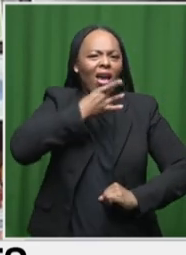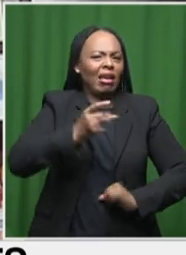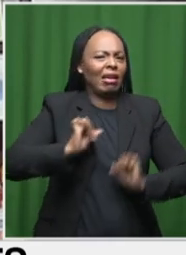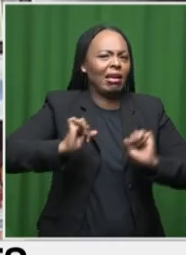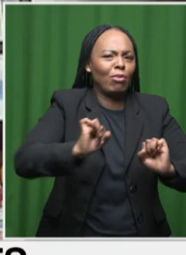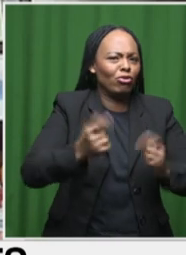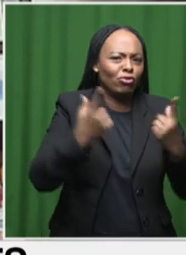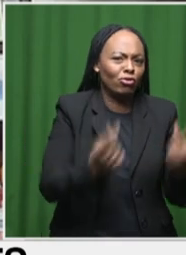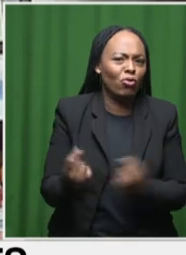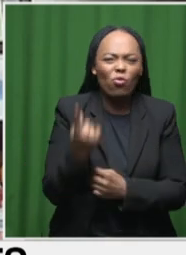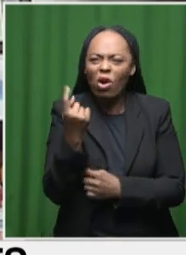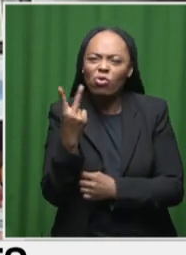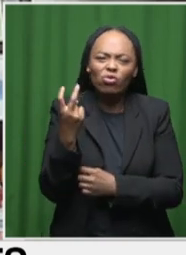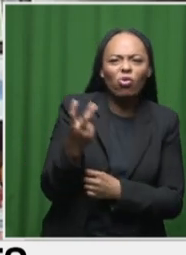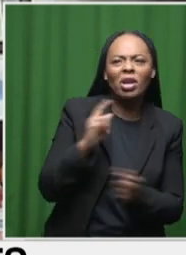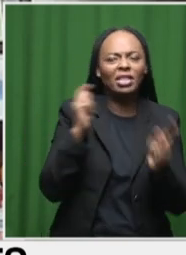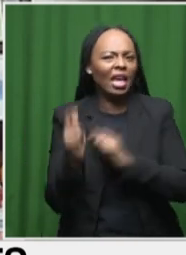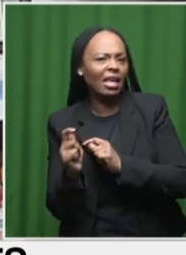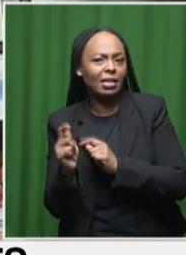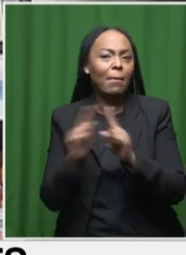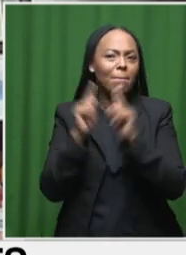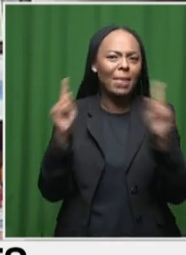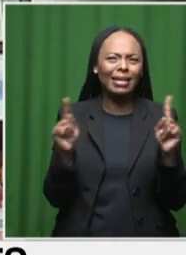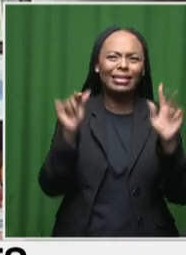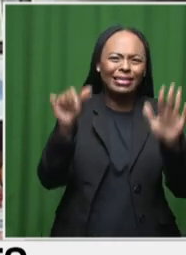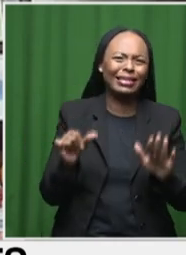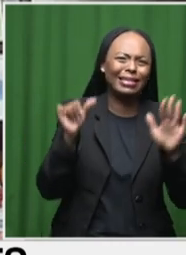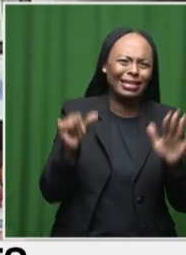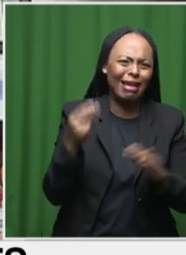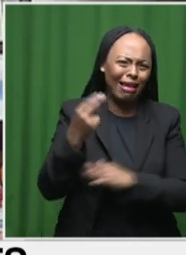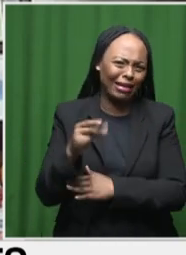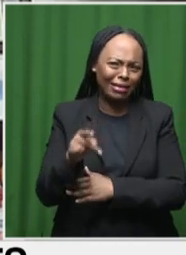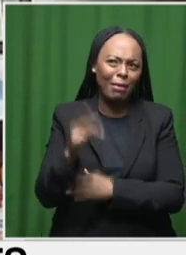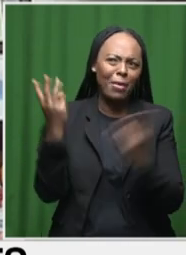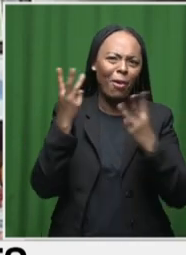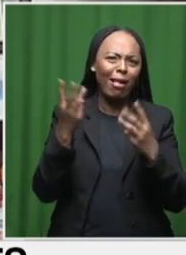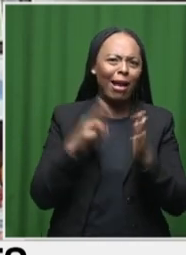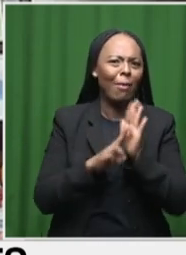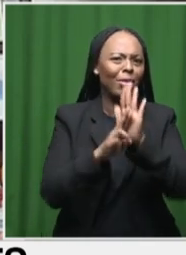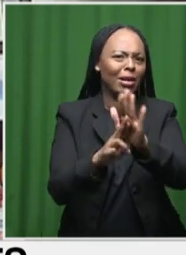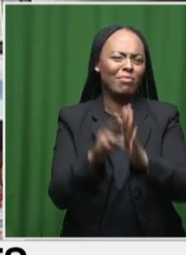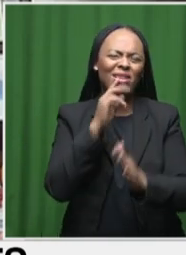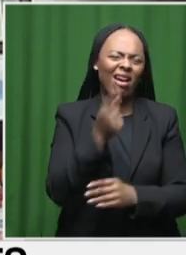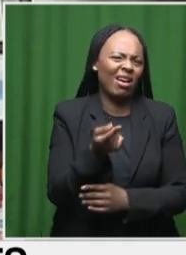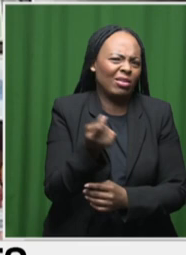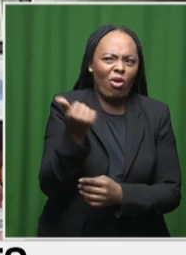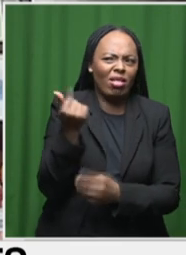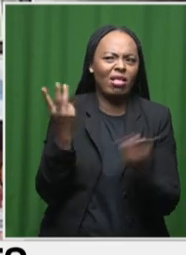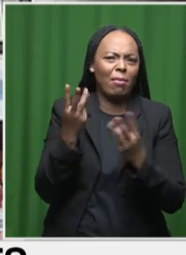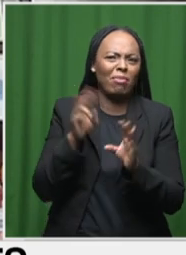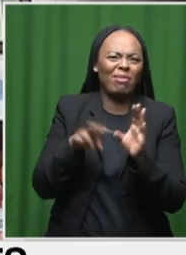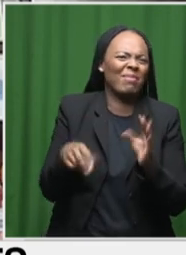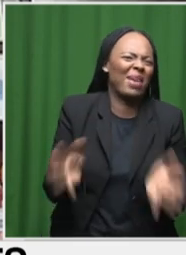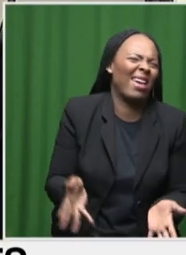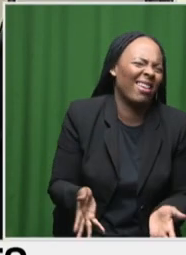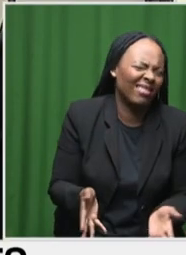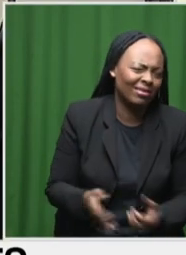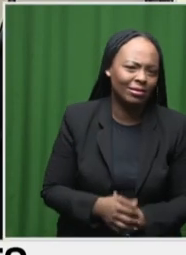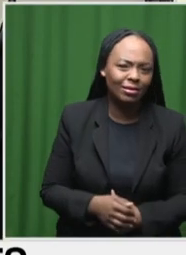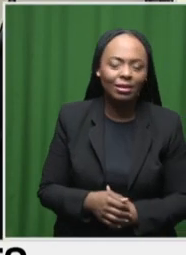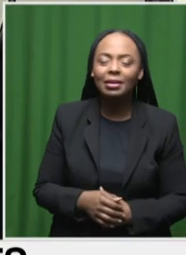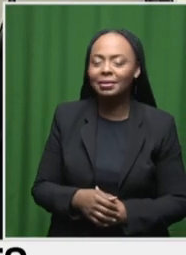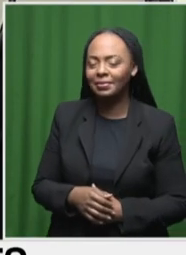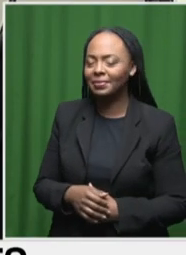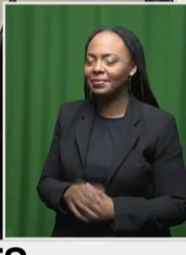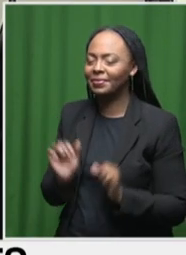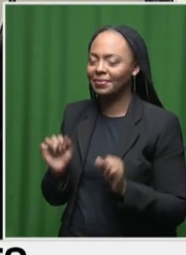One or two will change. But when you have nearly 1,600 public representatives, it's a small number. All right. And I think fair to